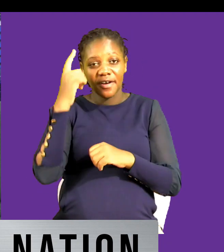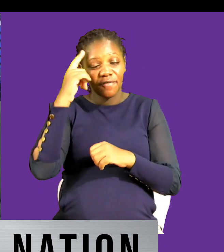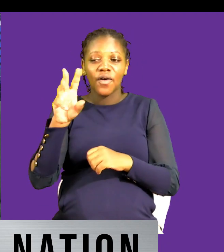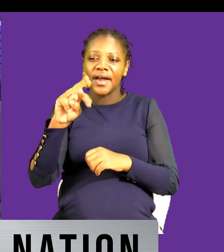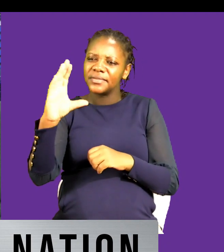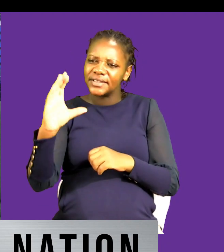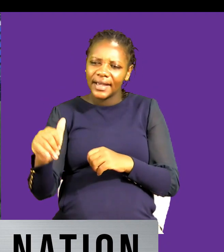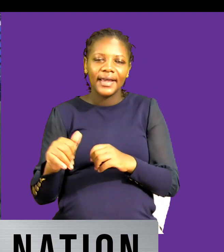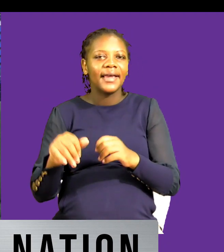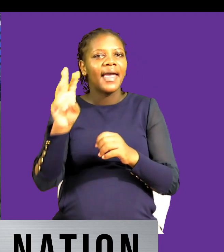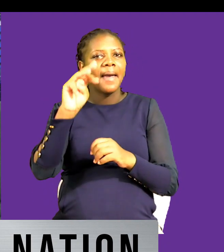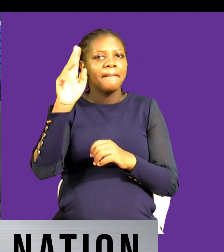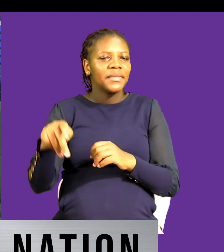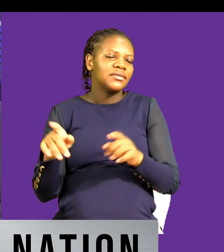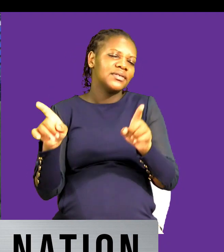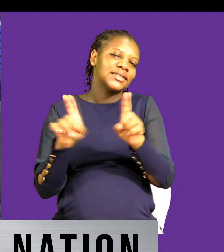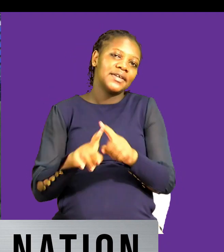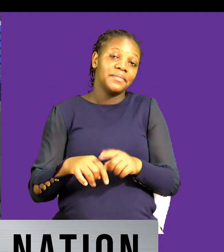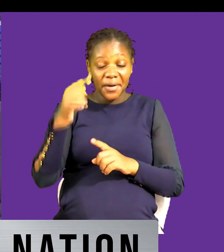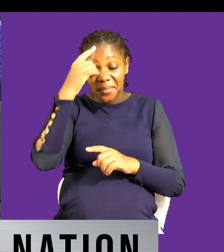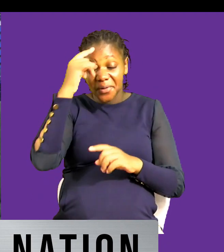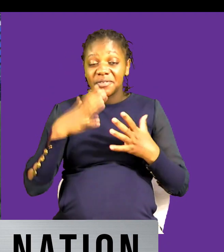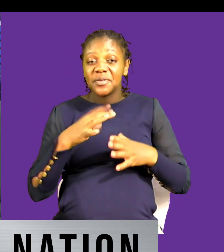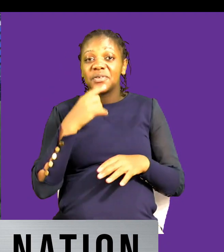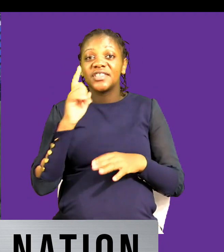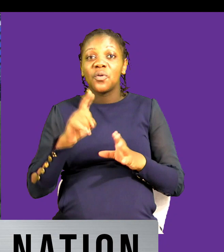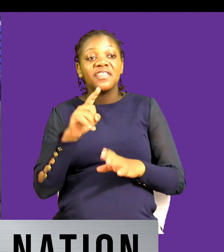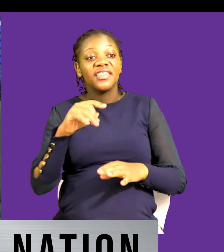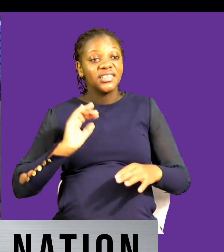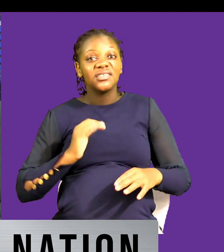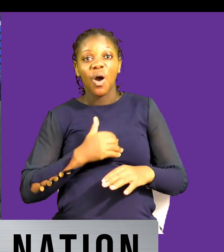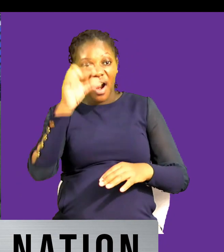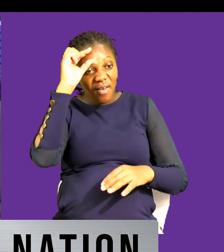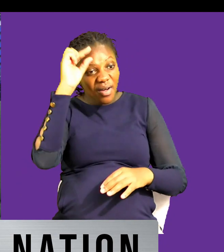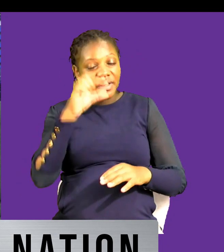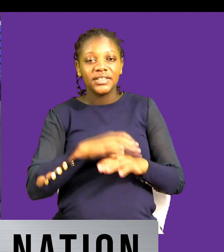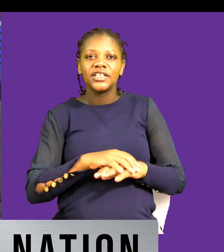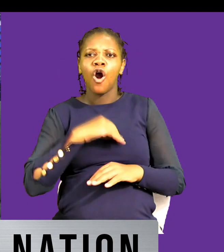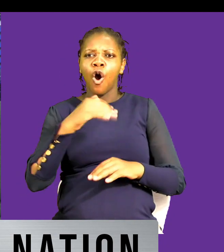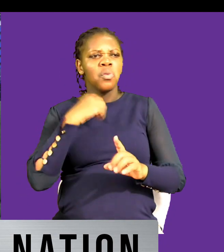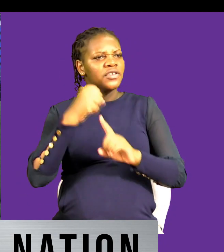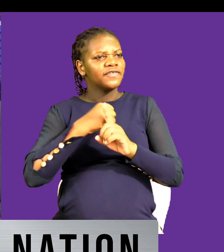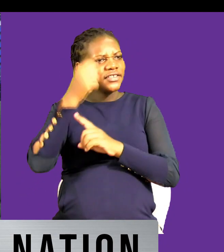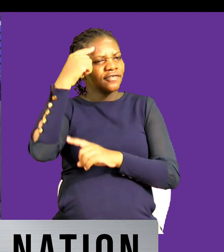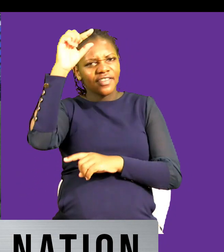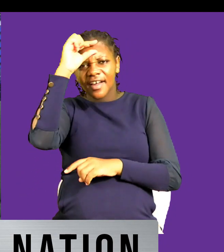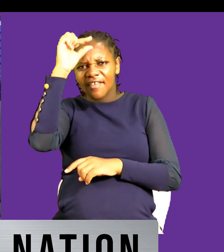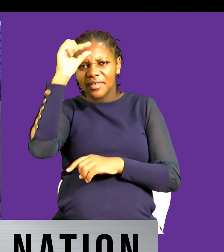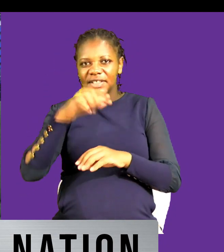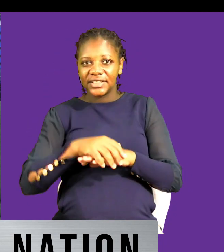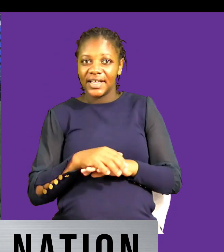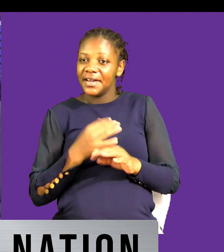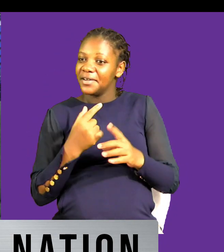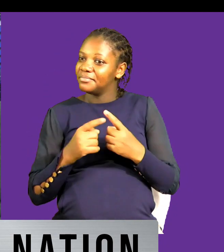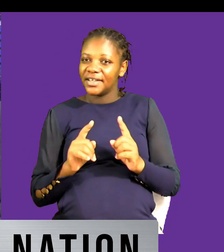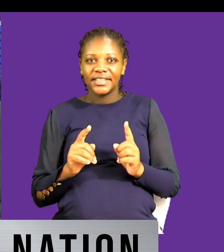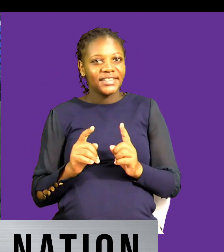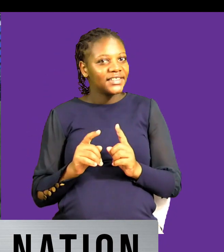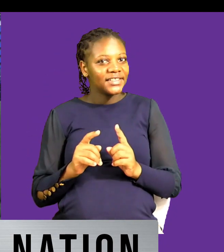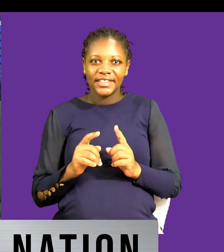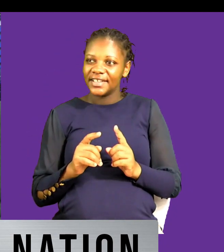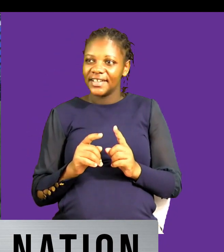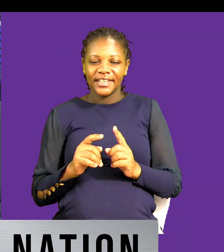who basically are saying that this is our government and protecting the government throughout everything that is happening, without basically it goes